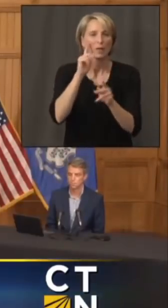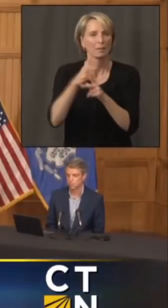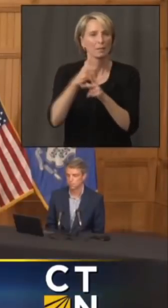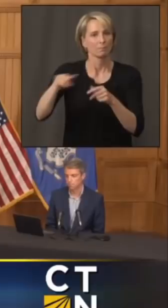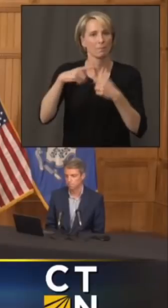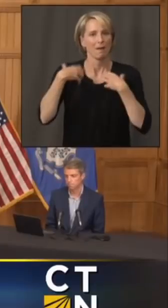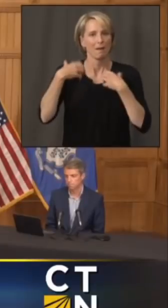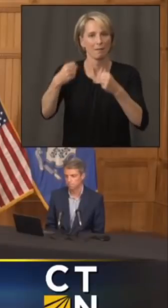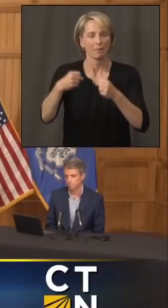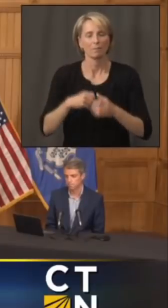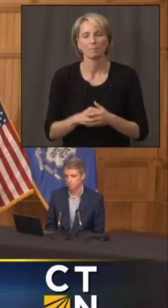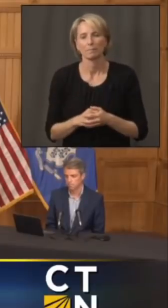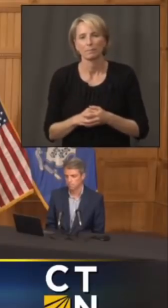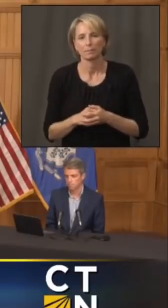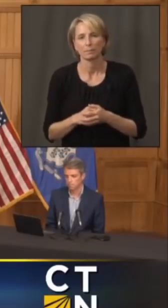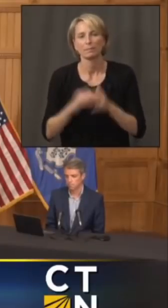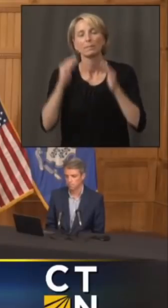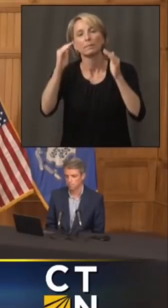News 8.